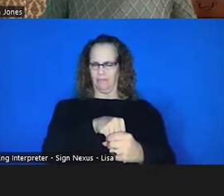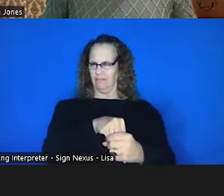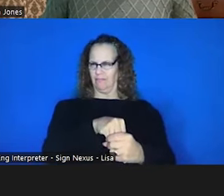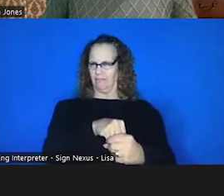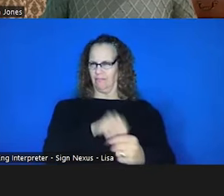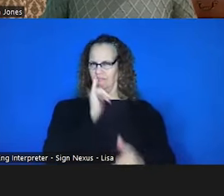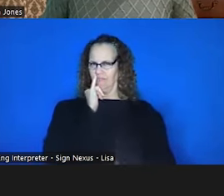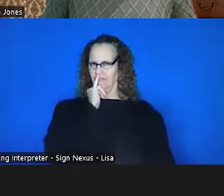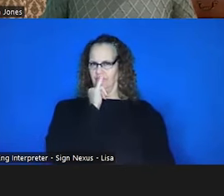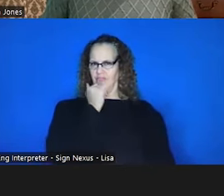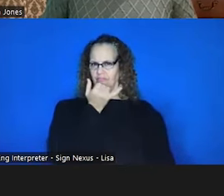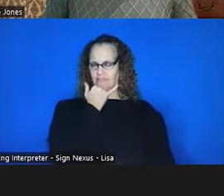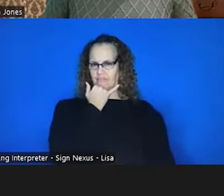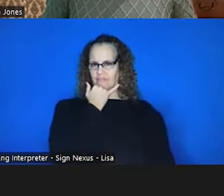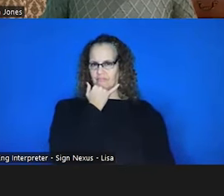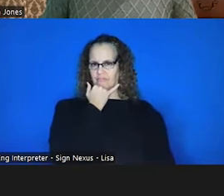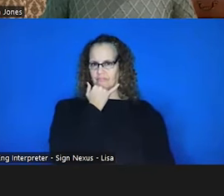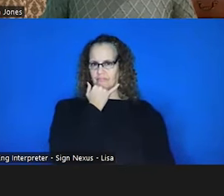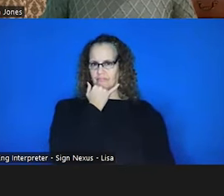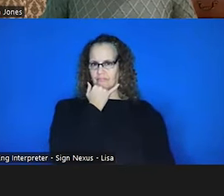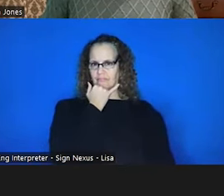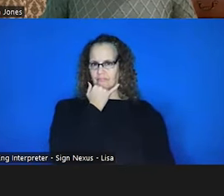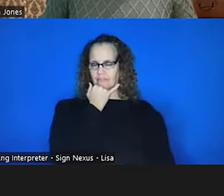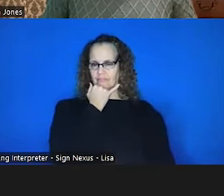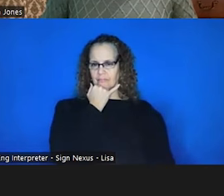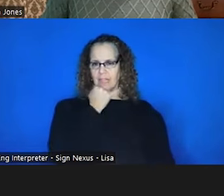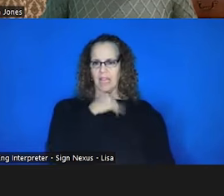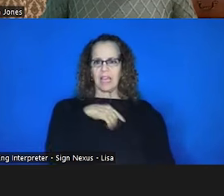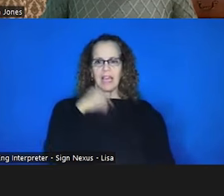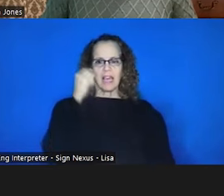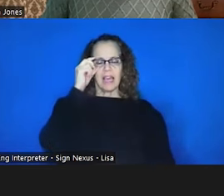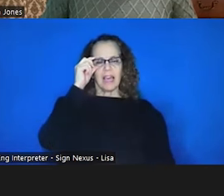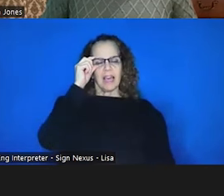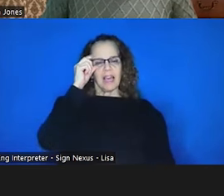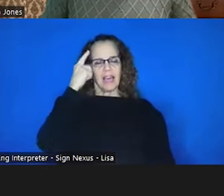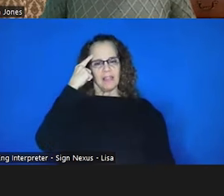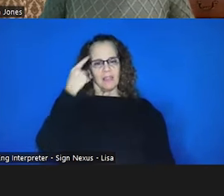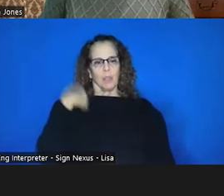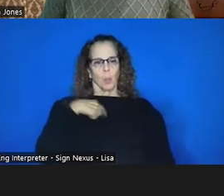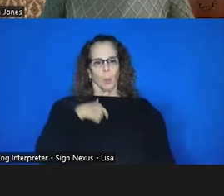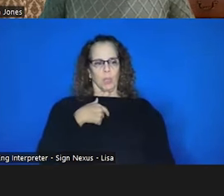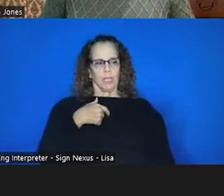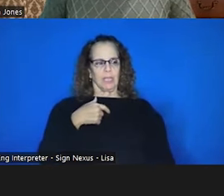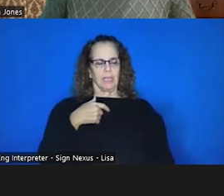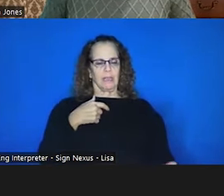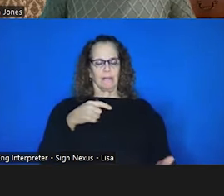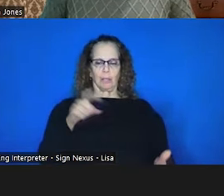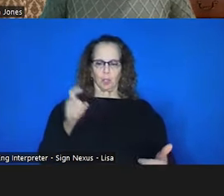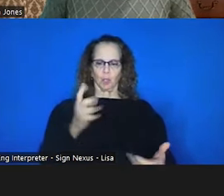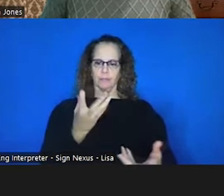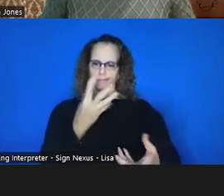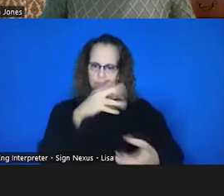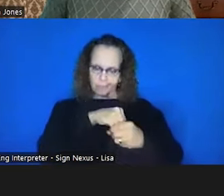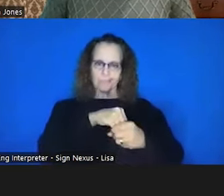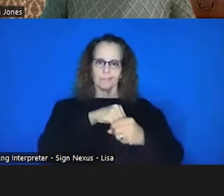right? And then I think that the degree to which we can fold trans people into the core of our